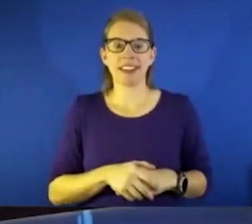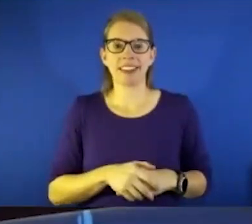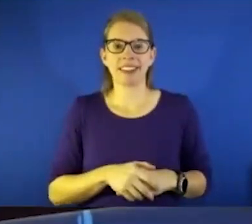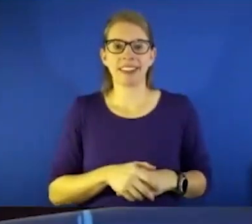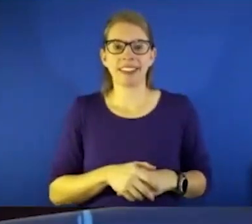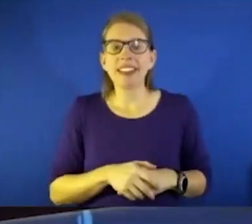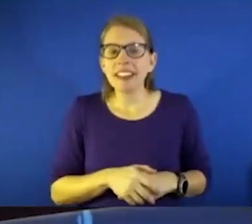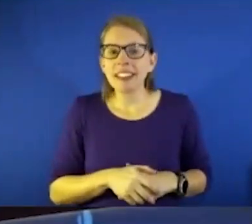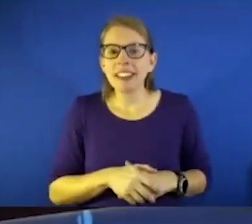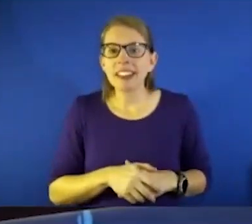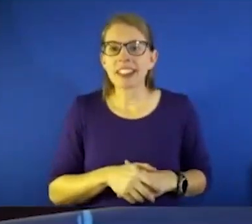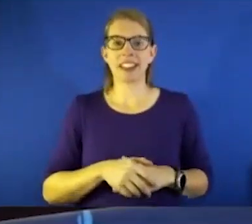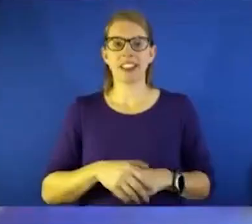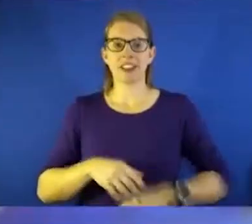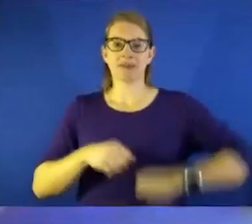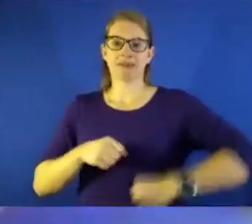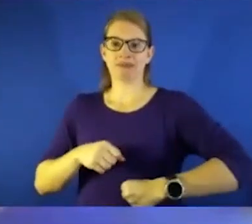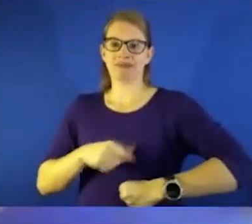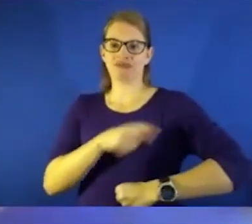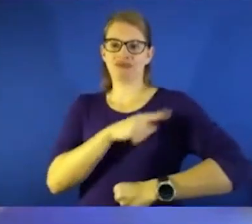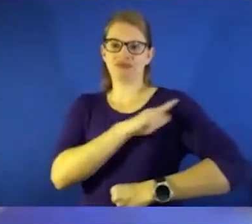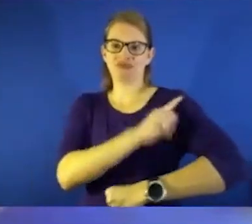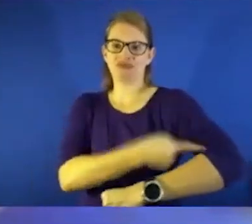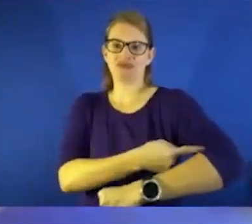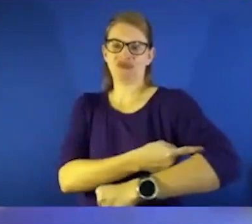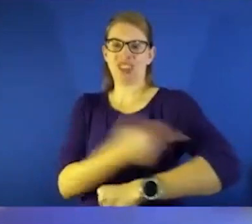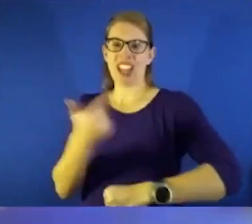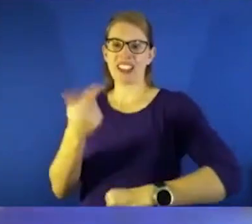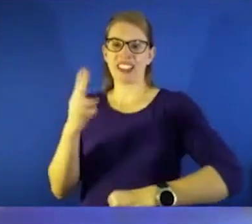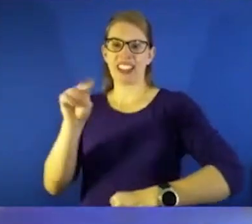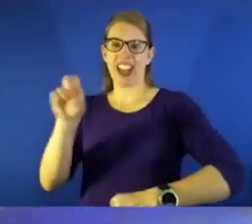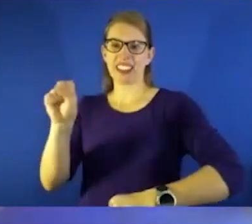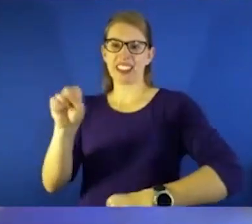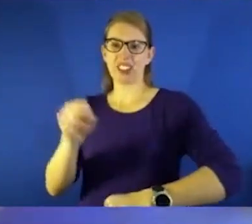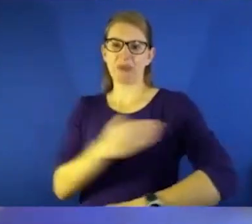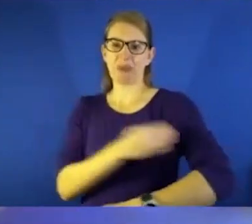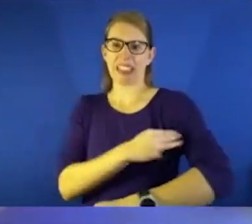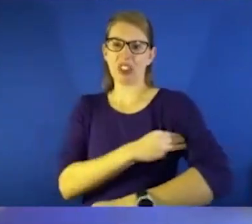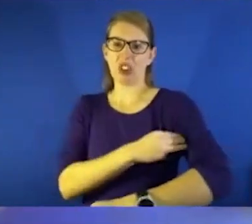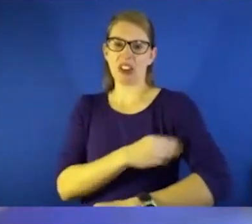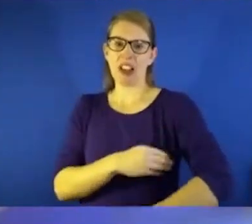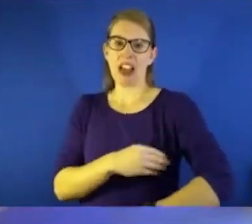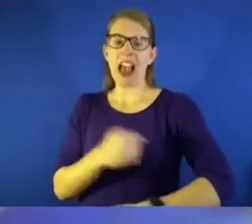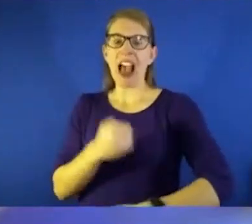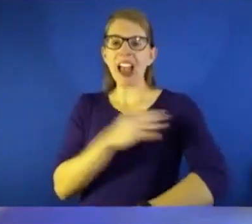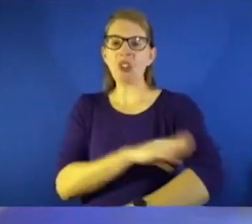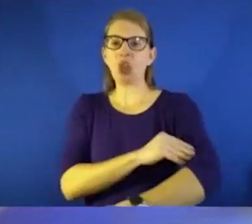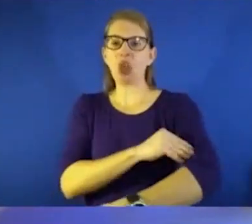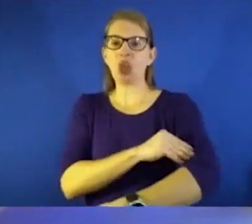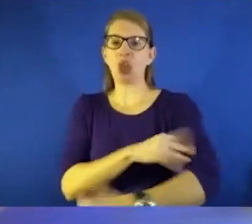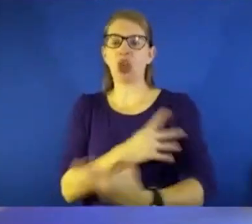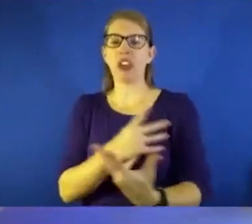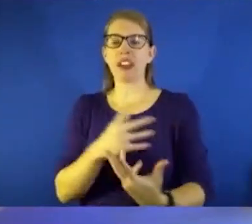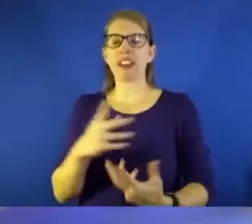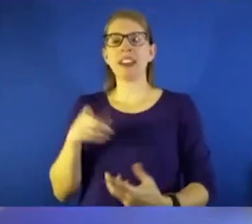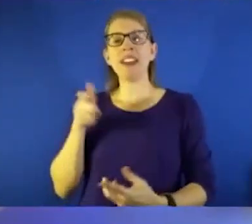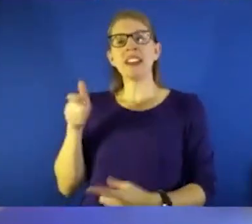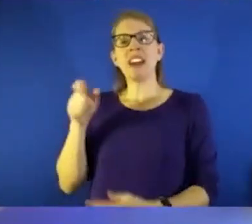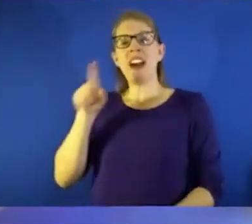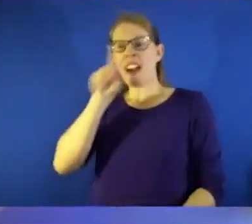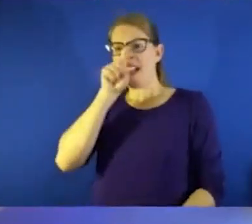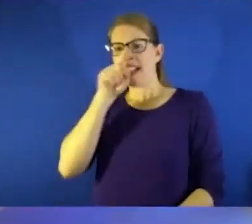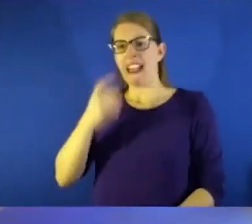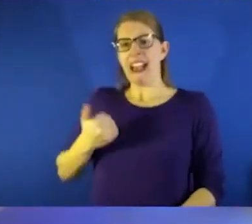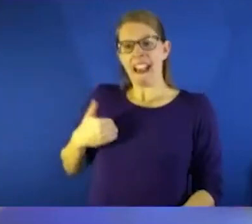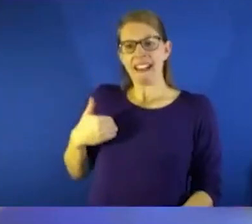show the guns. I'm going to show. Show the guns. Please. Let's do it. He has guns. I have a water pistol, okay? Here we go. Here we go.